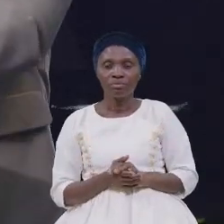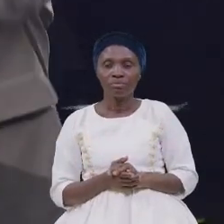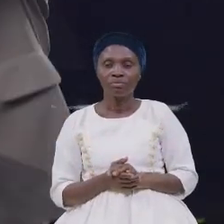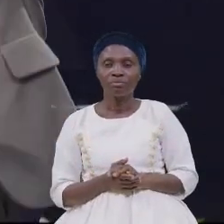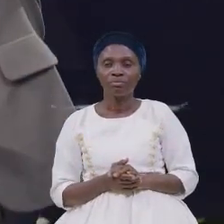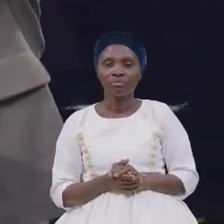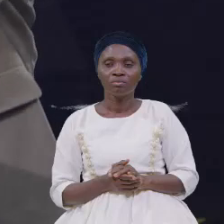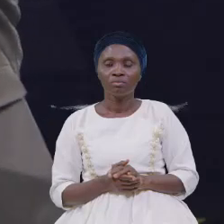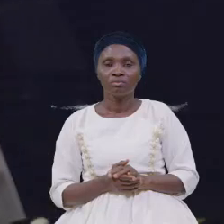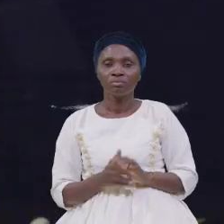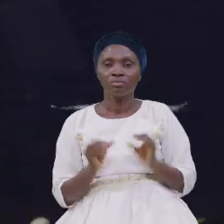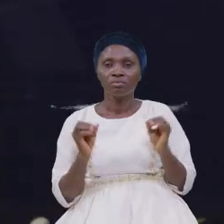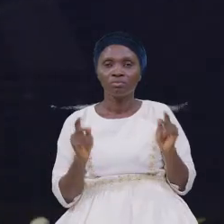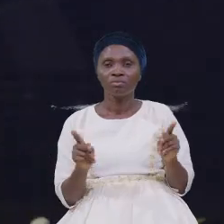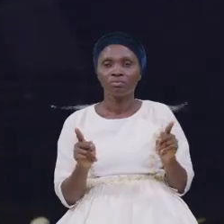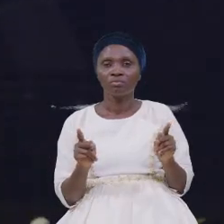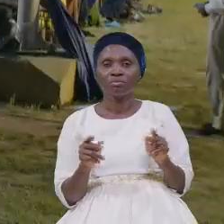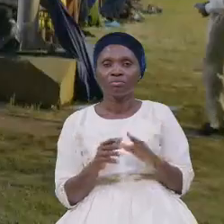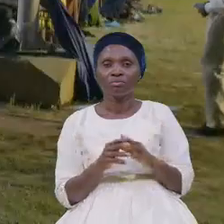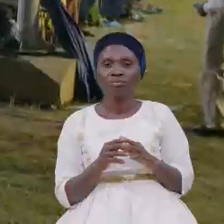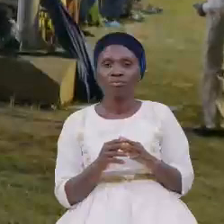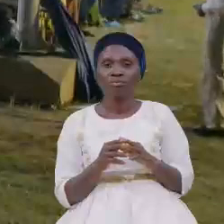Okay, I'm seeing this.